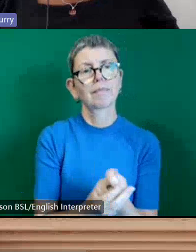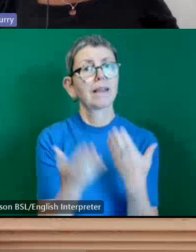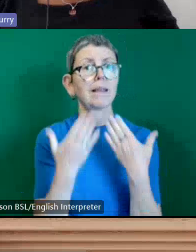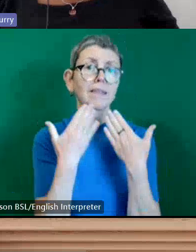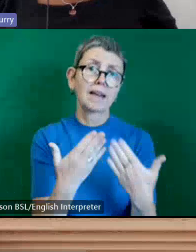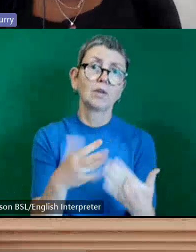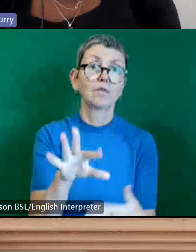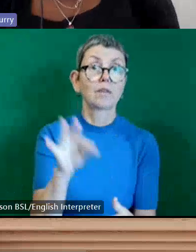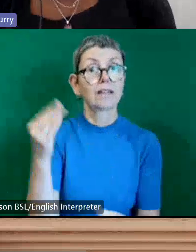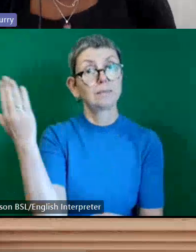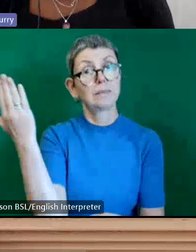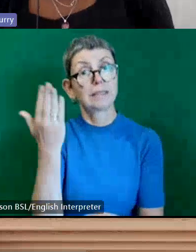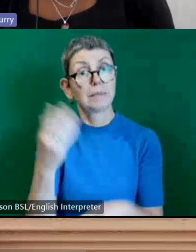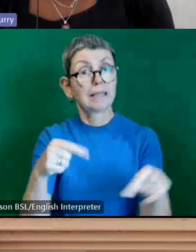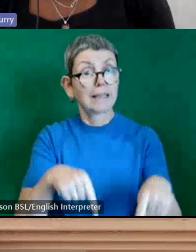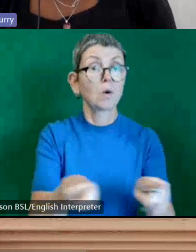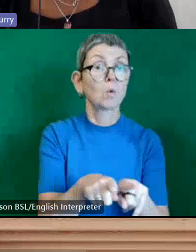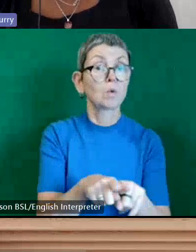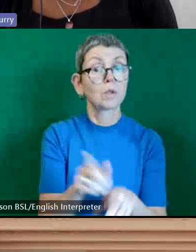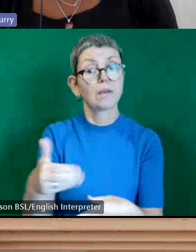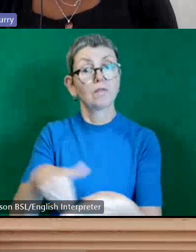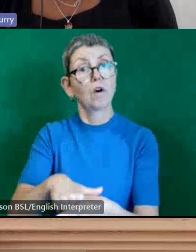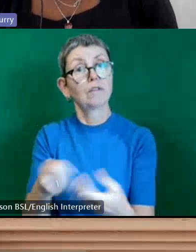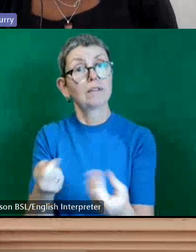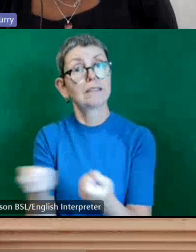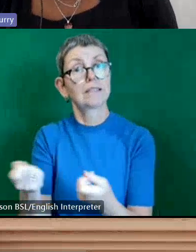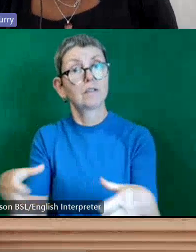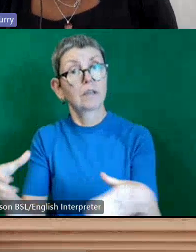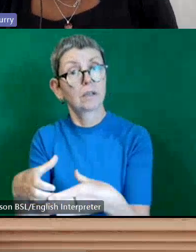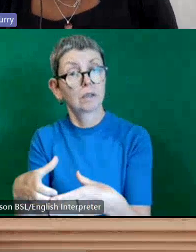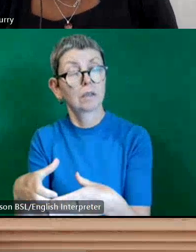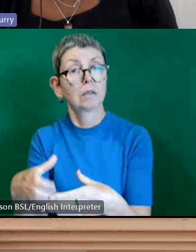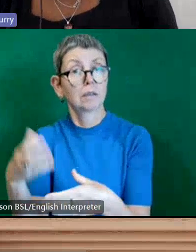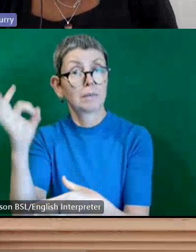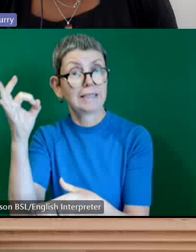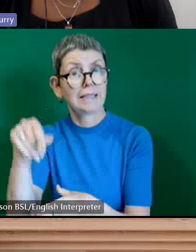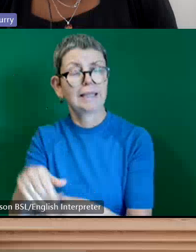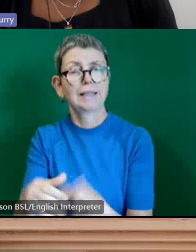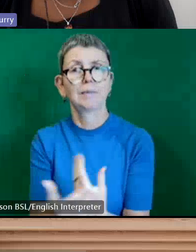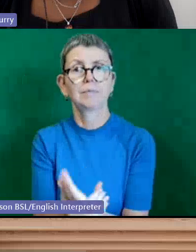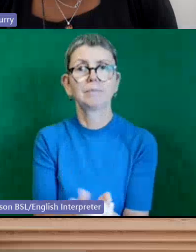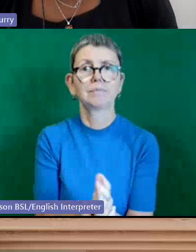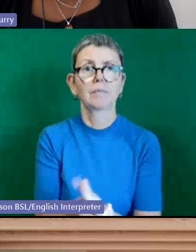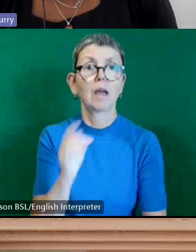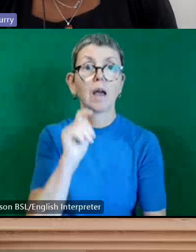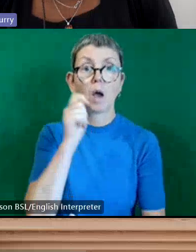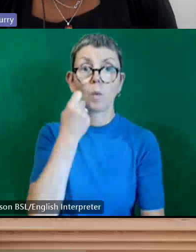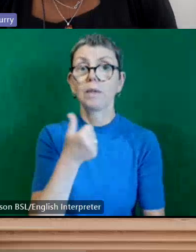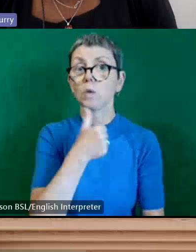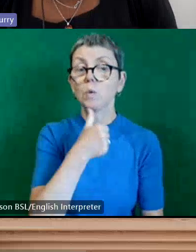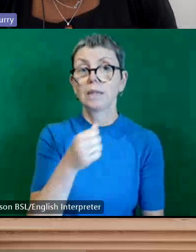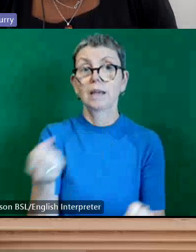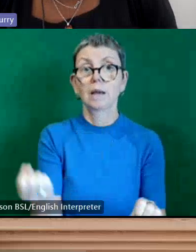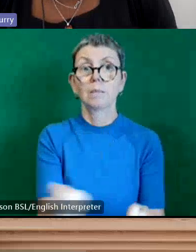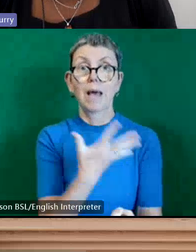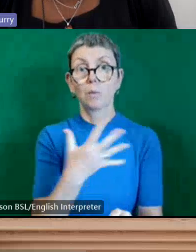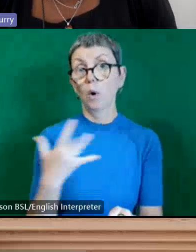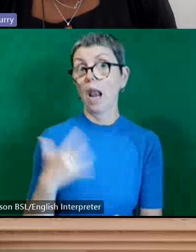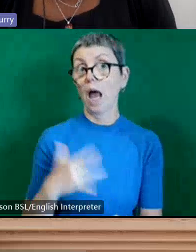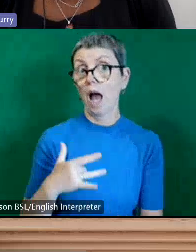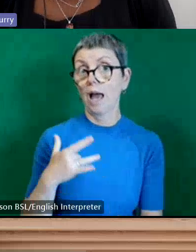to serve on the steering committee for this group. I'm going to be using PowerPoint Live, so just give it a